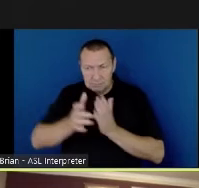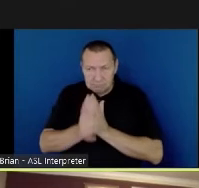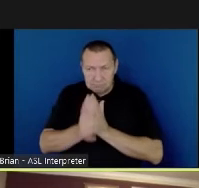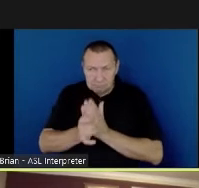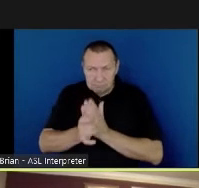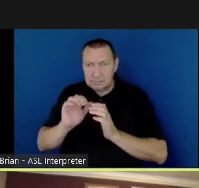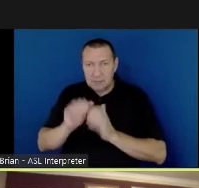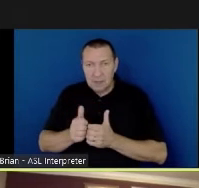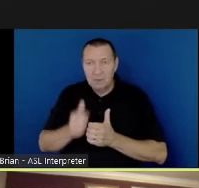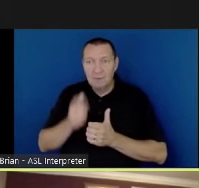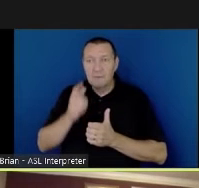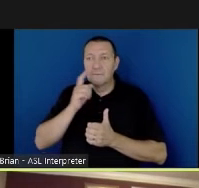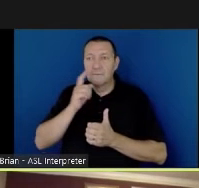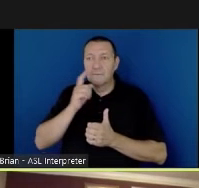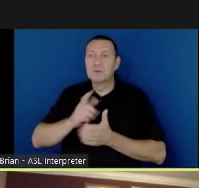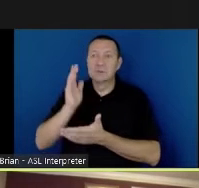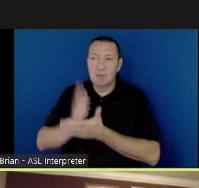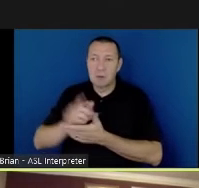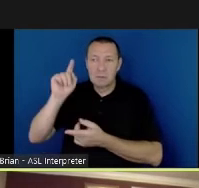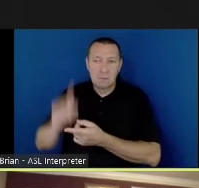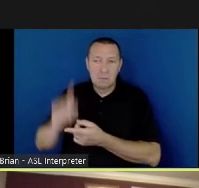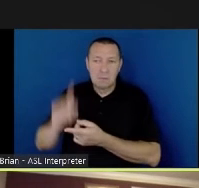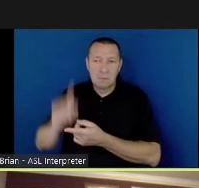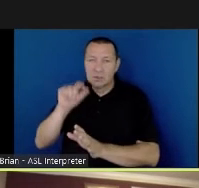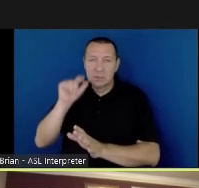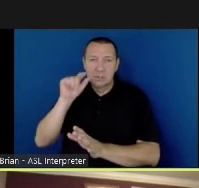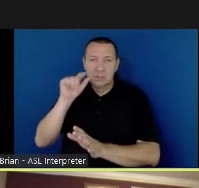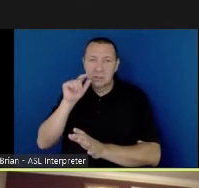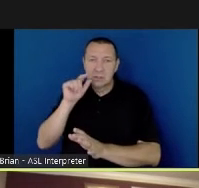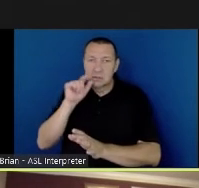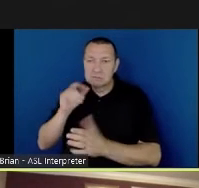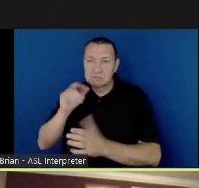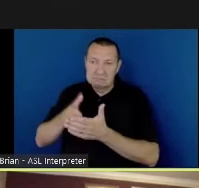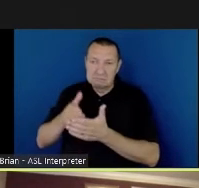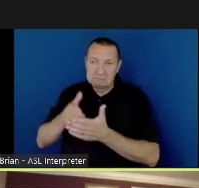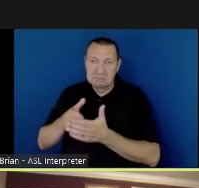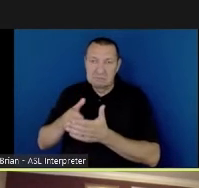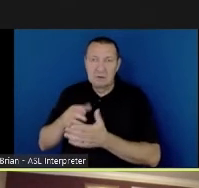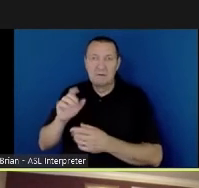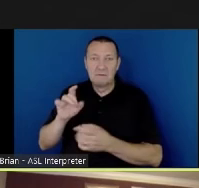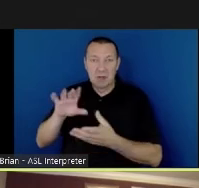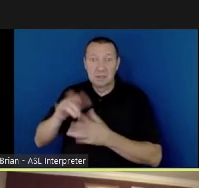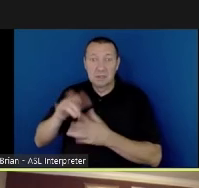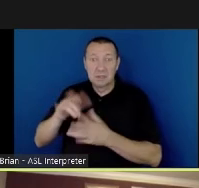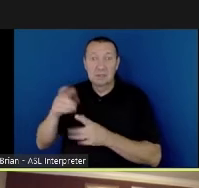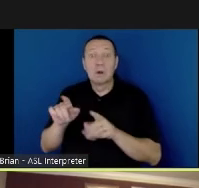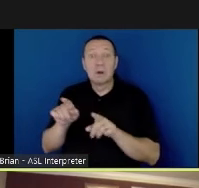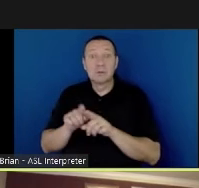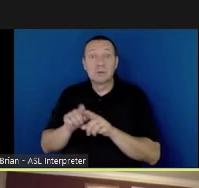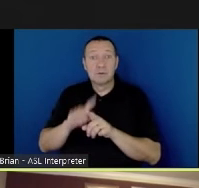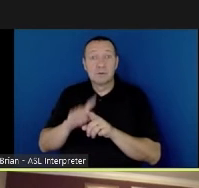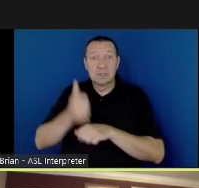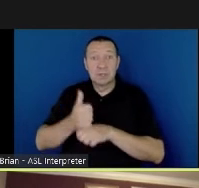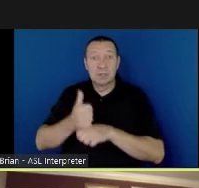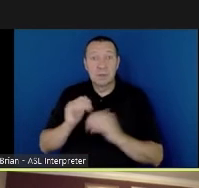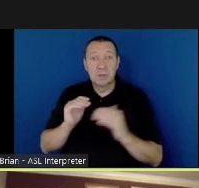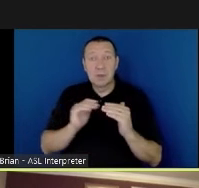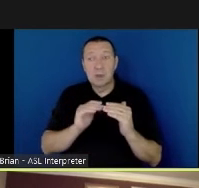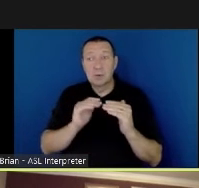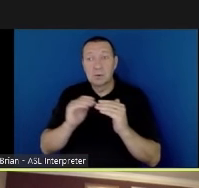to end gender-based violence, but also to work towards creating equity in their